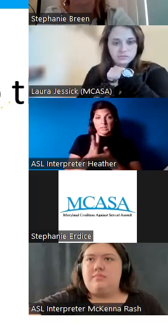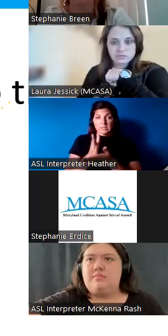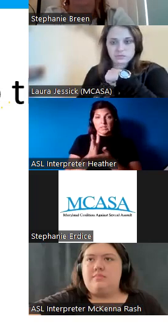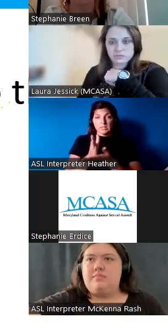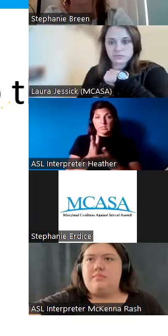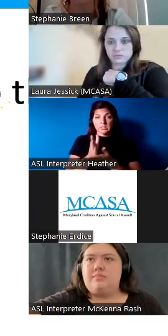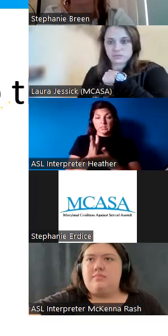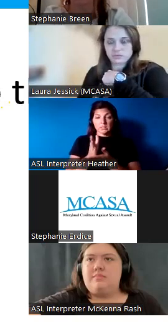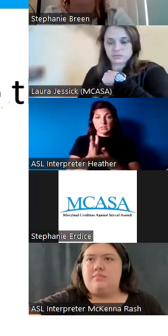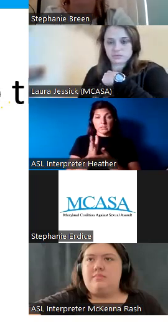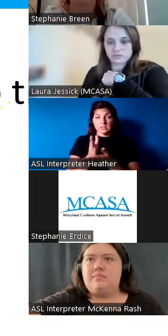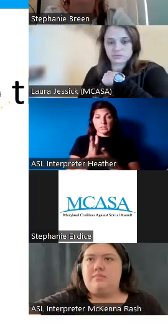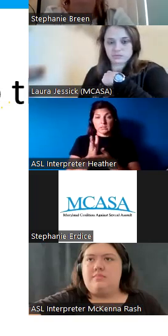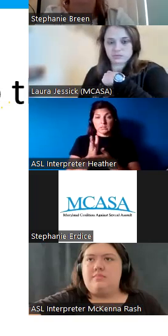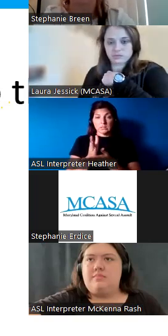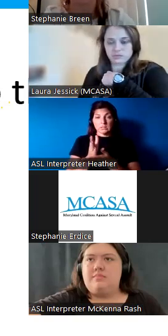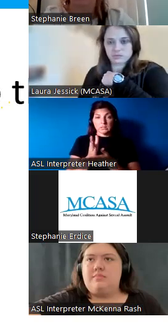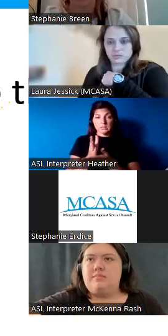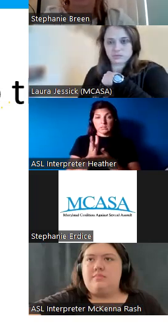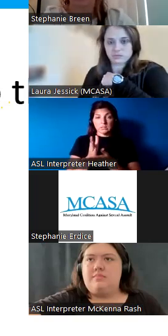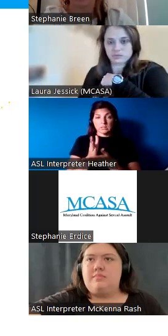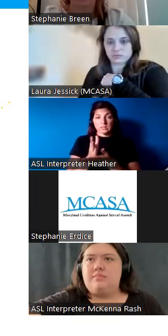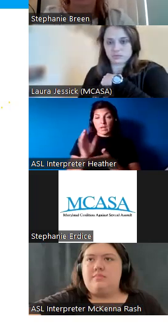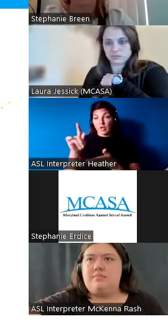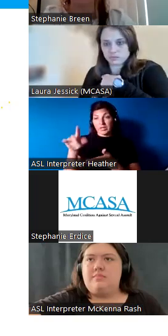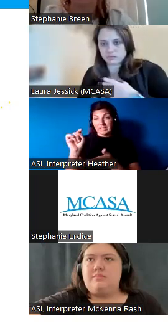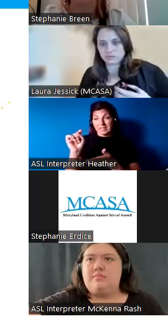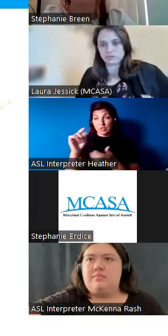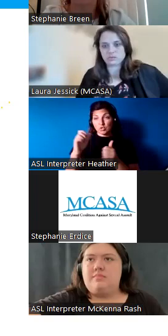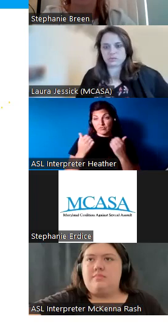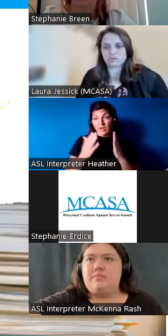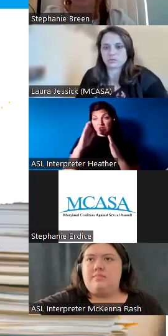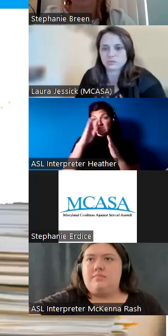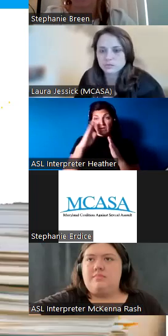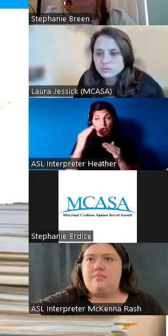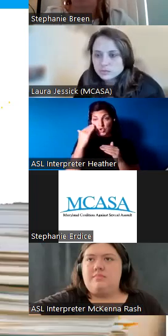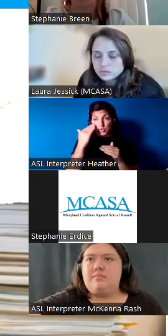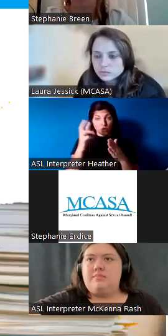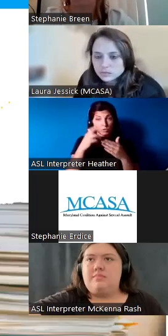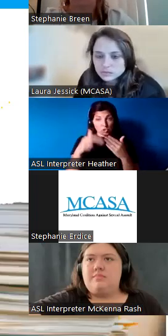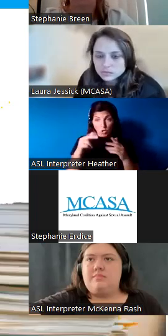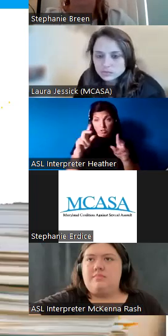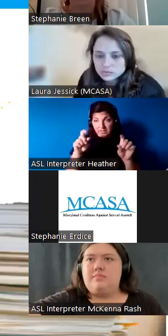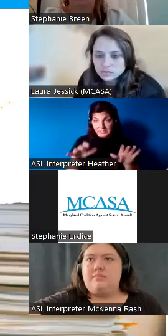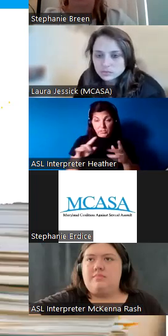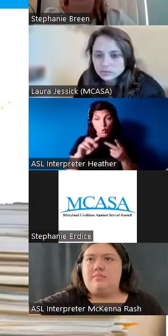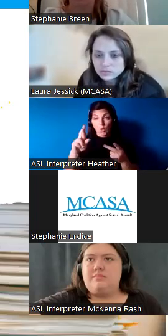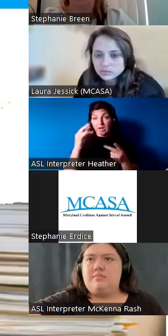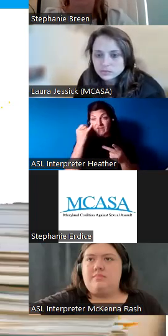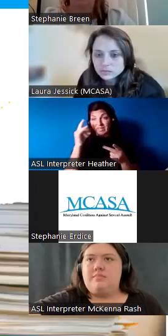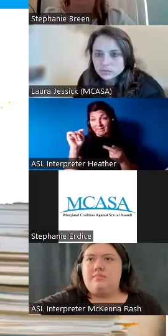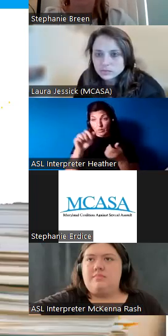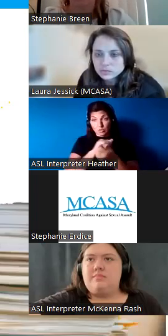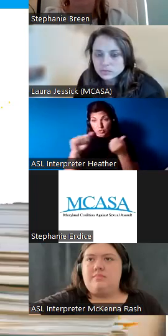oftentimes survivors would never learn if their kit was tested. They'd never learn the results of the testing or if their kit was